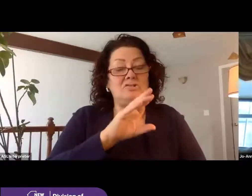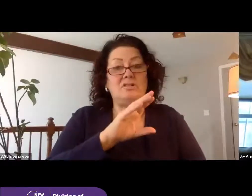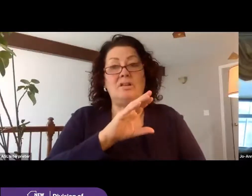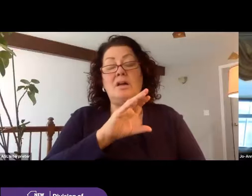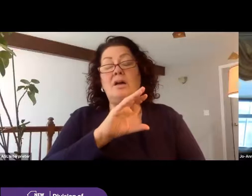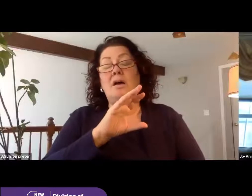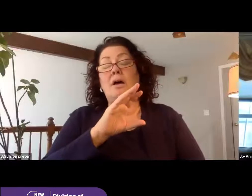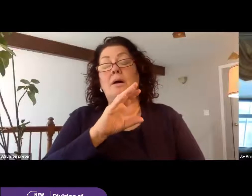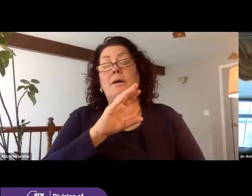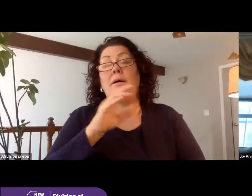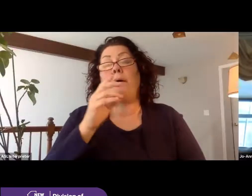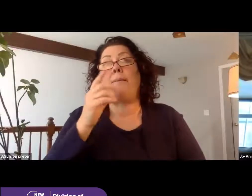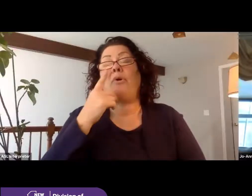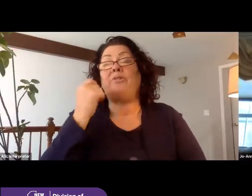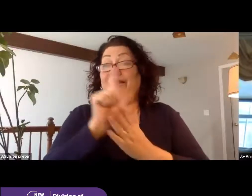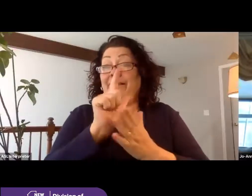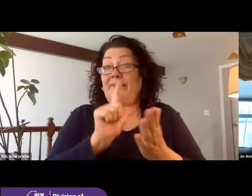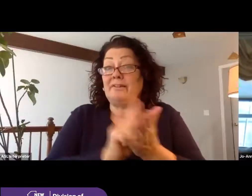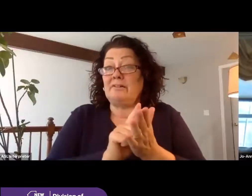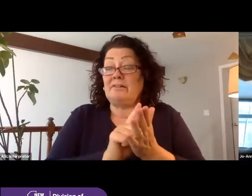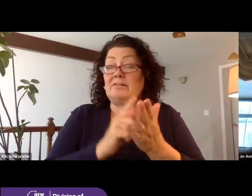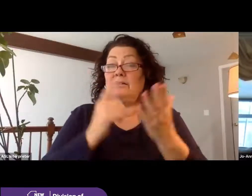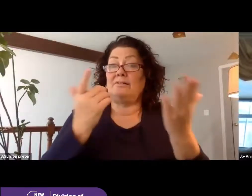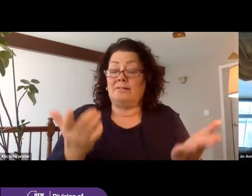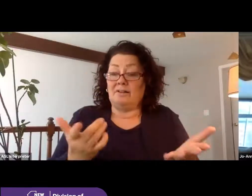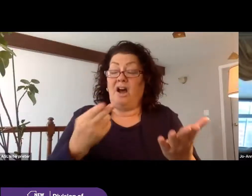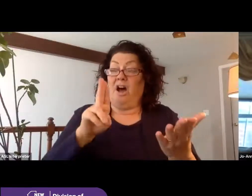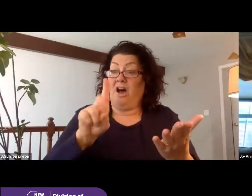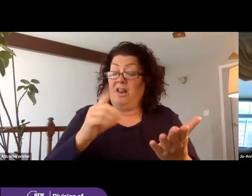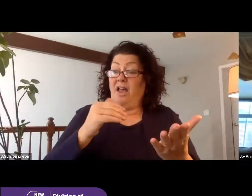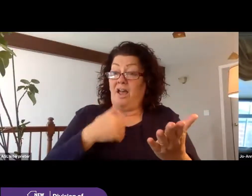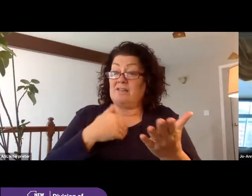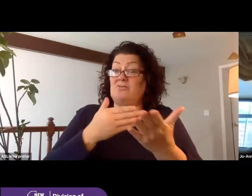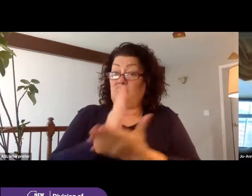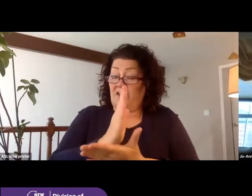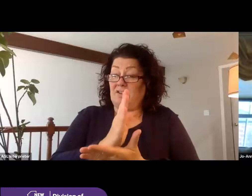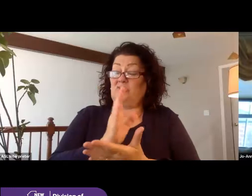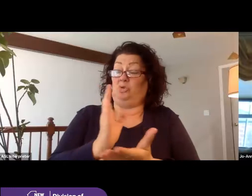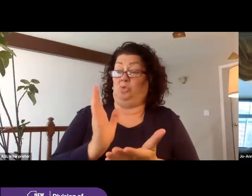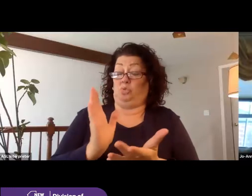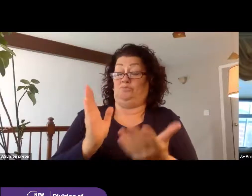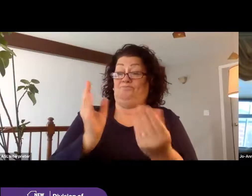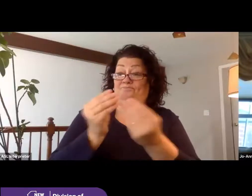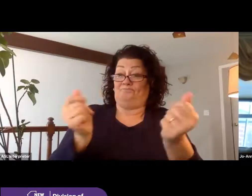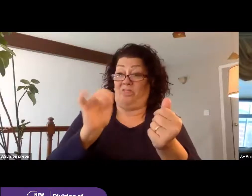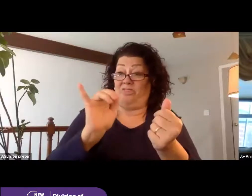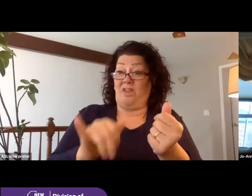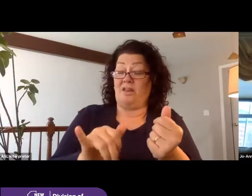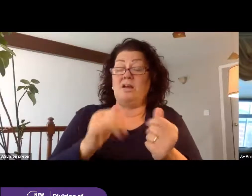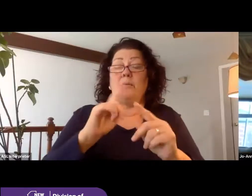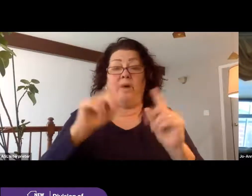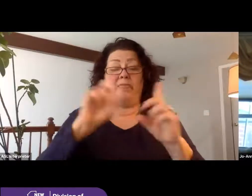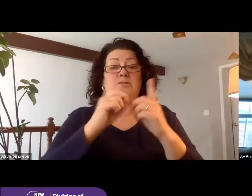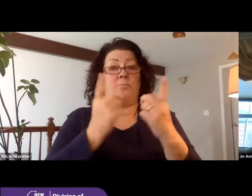about whether this was actually within HUD's reach. But the department has determined that based